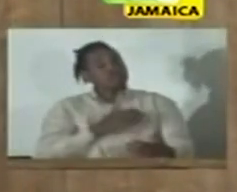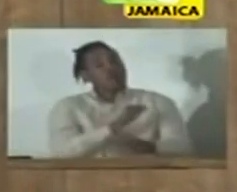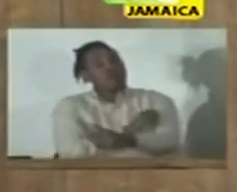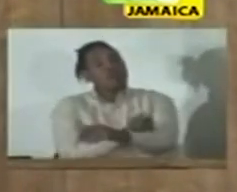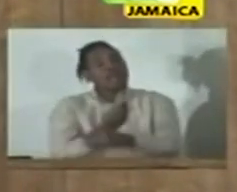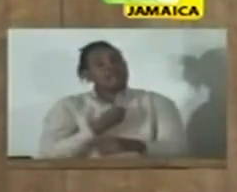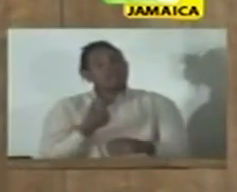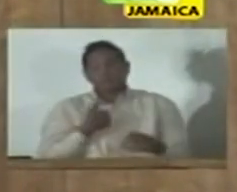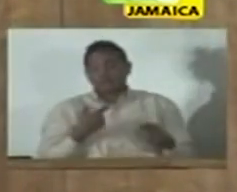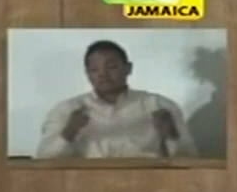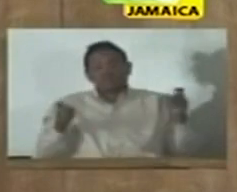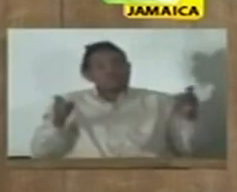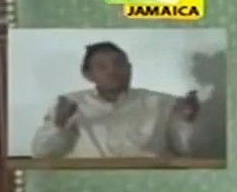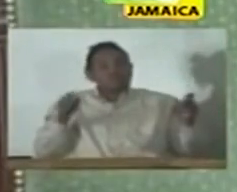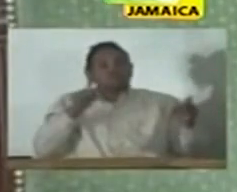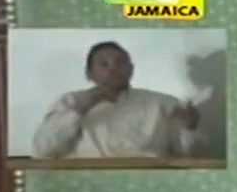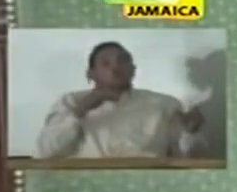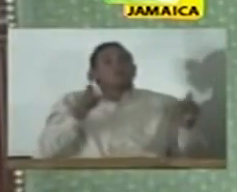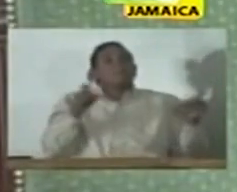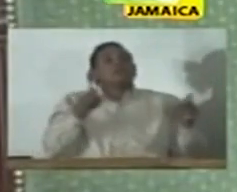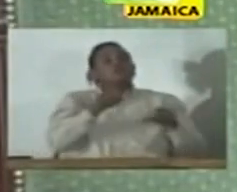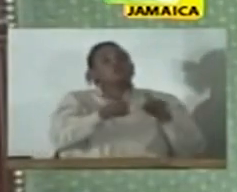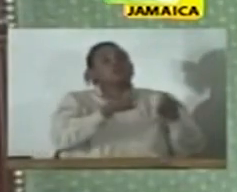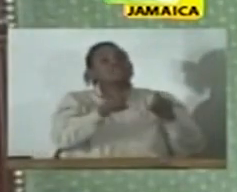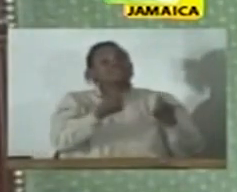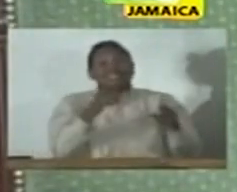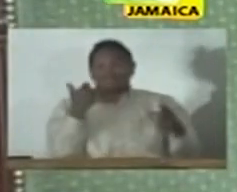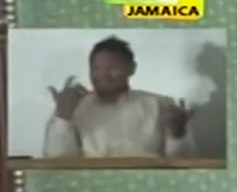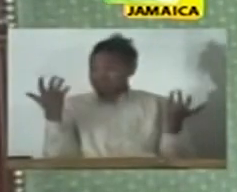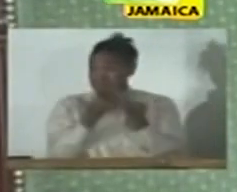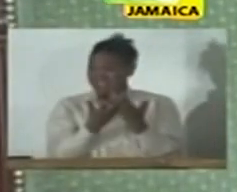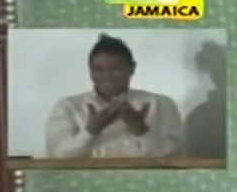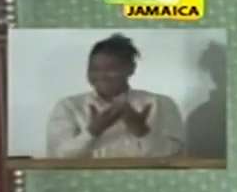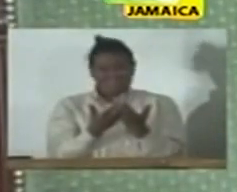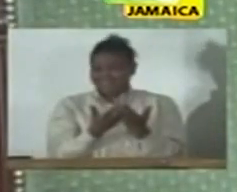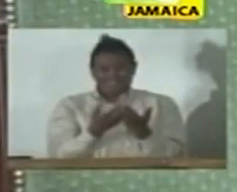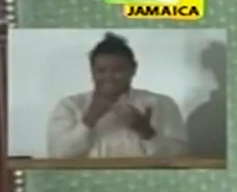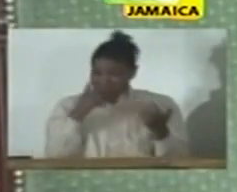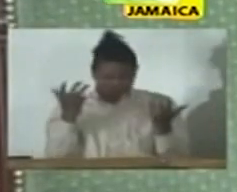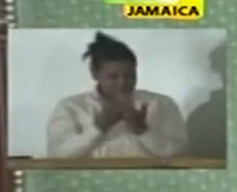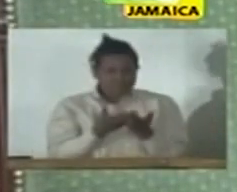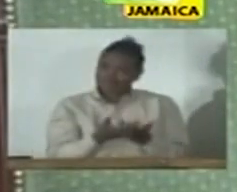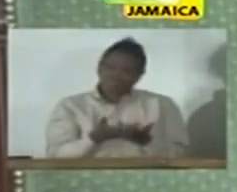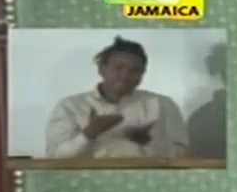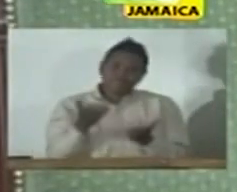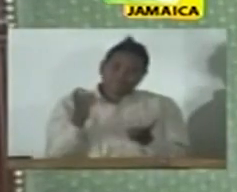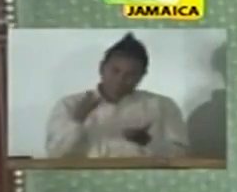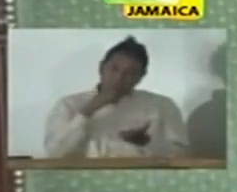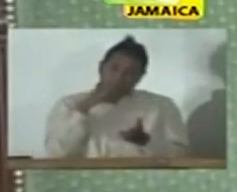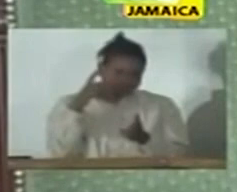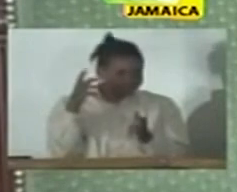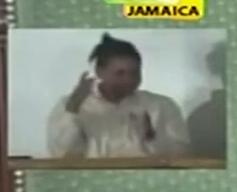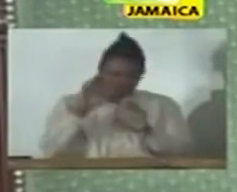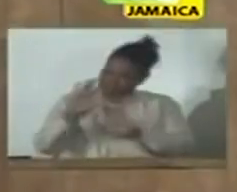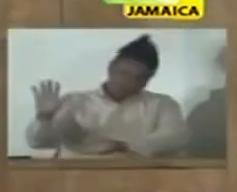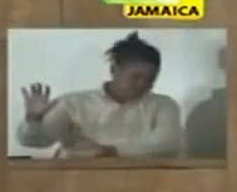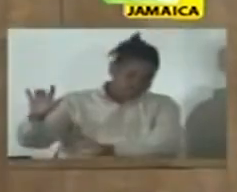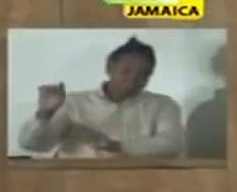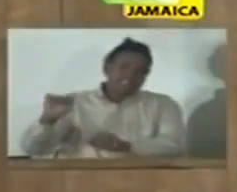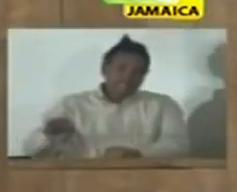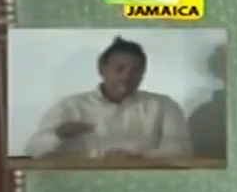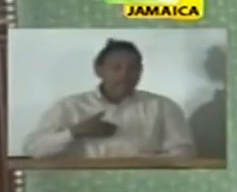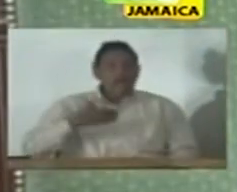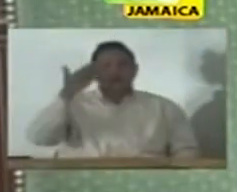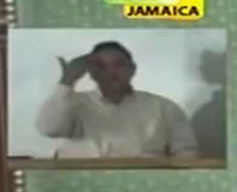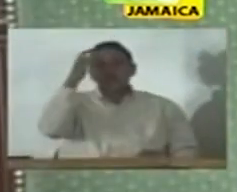the jurisdiction to deal with questions of relevance, and that's what I have put before you. Mr. President, and you know